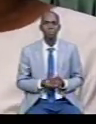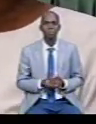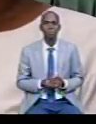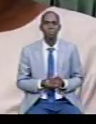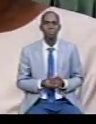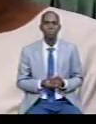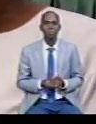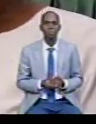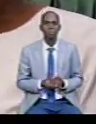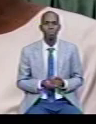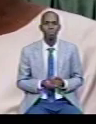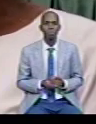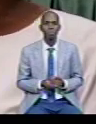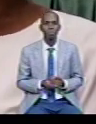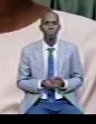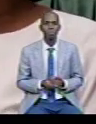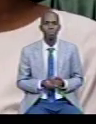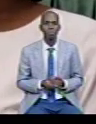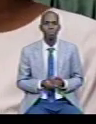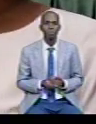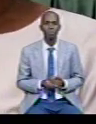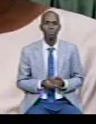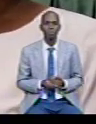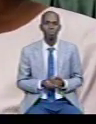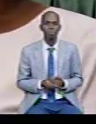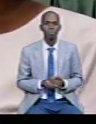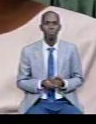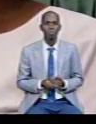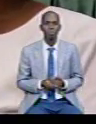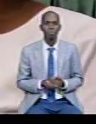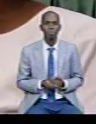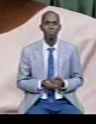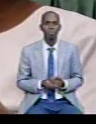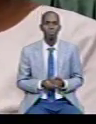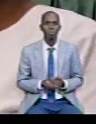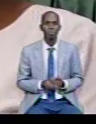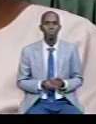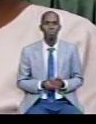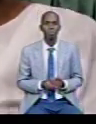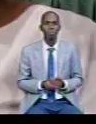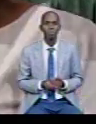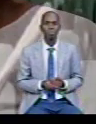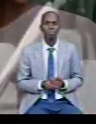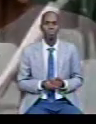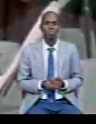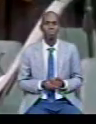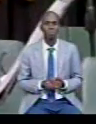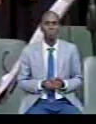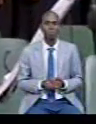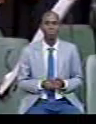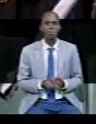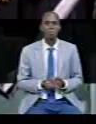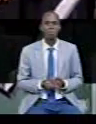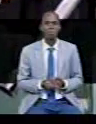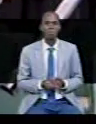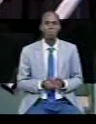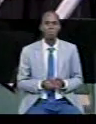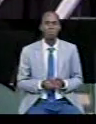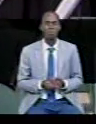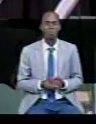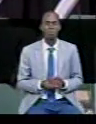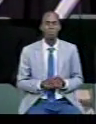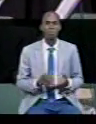landmarks erected by God's hand. With